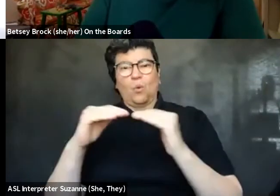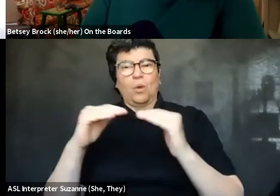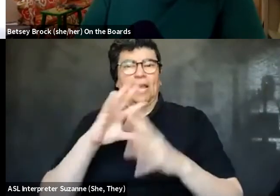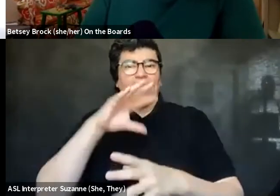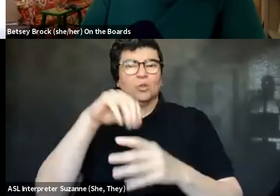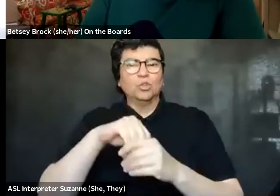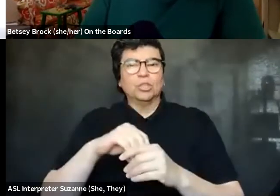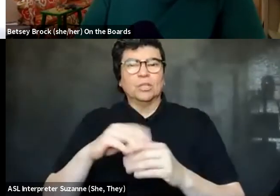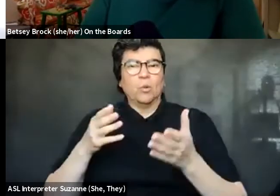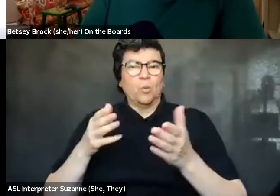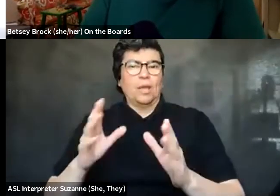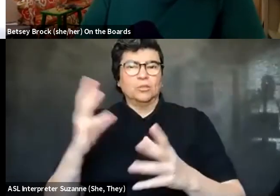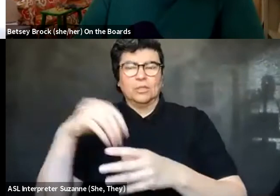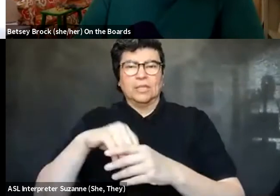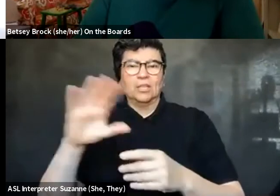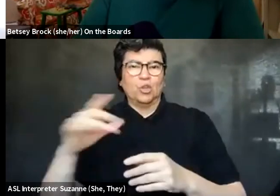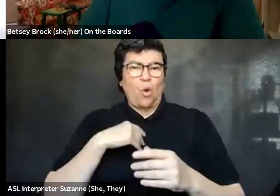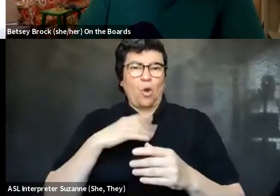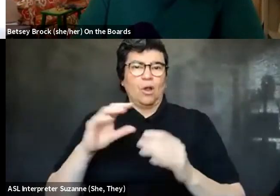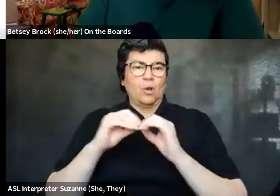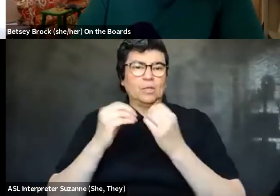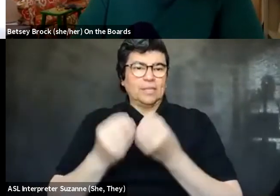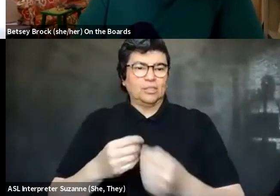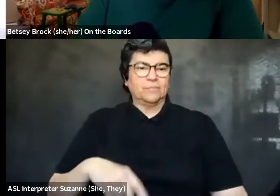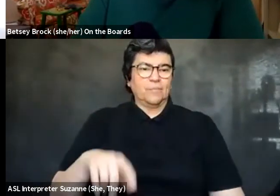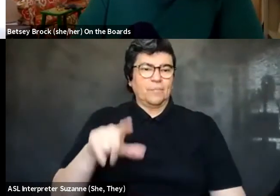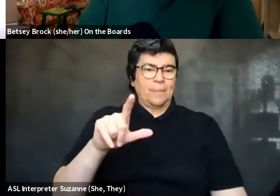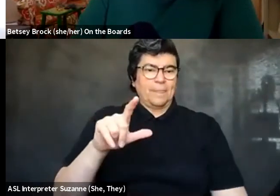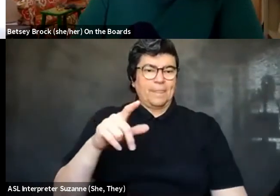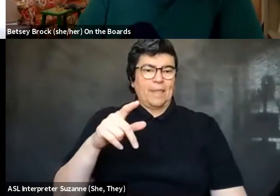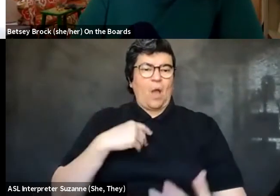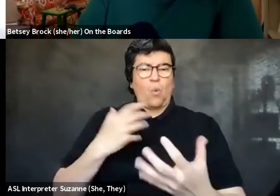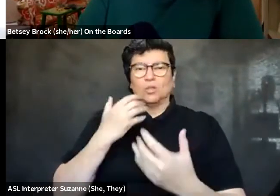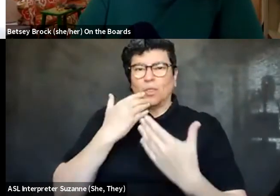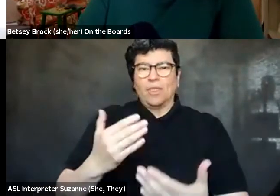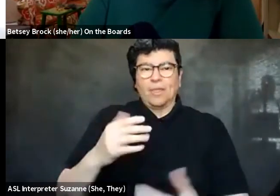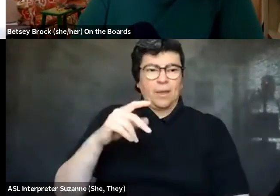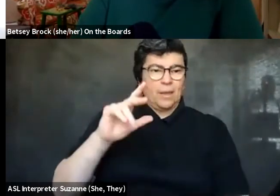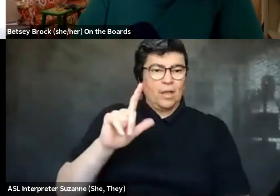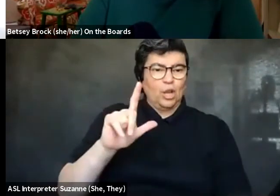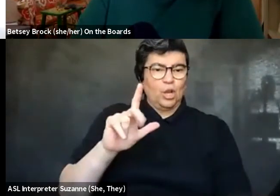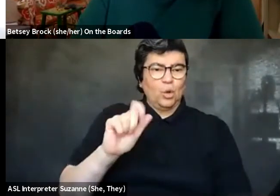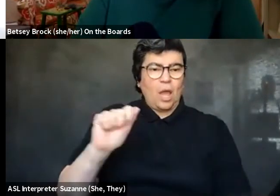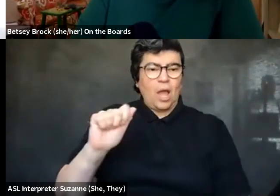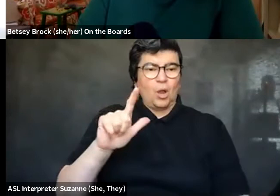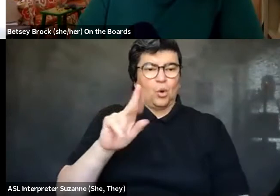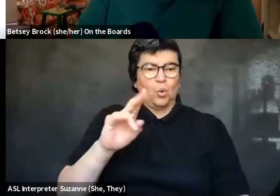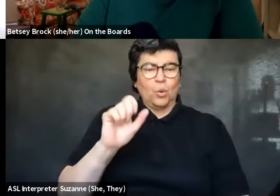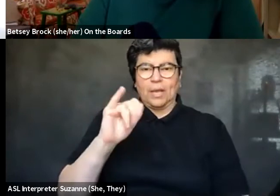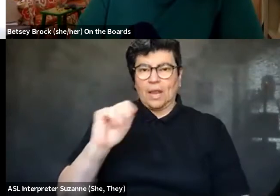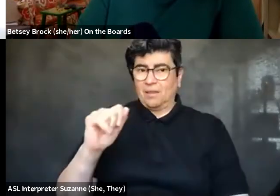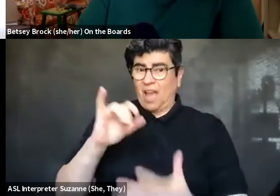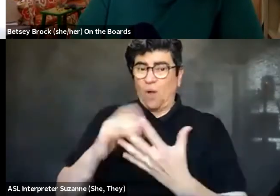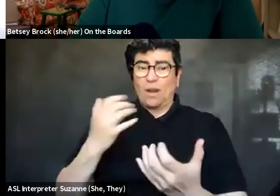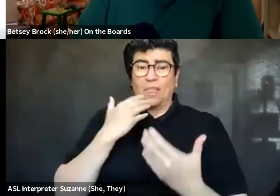your organizations. Does anyone want to speak to that? Yeah, I want to thank Michael for bringing that up, because that's certainly